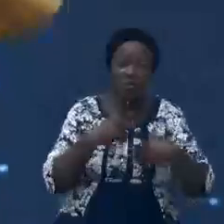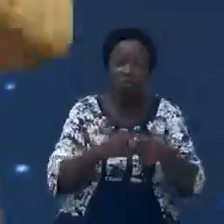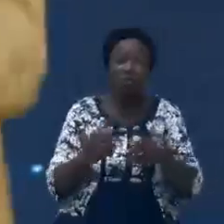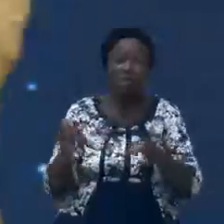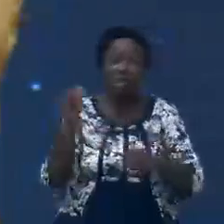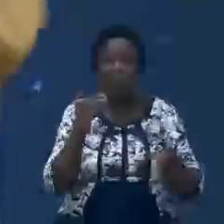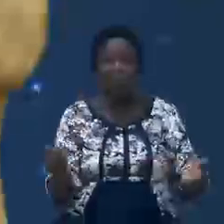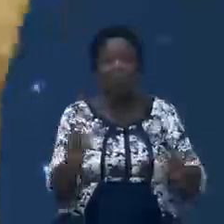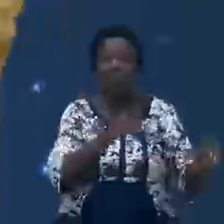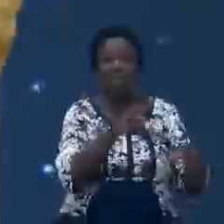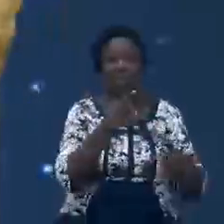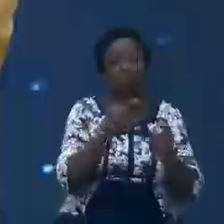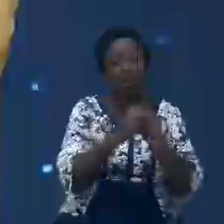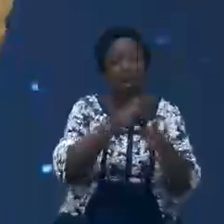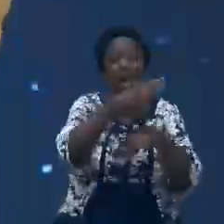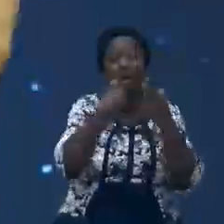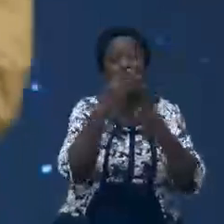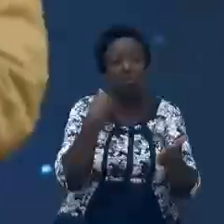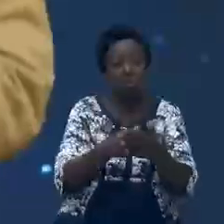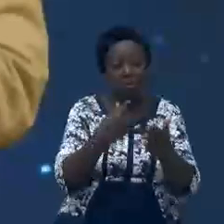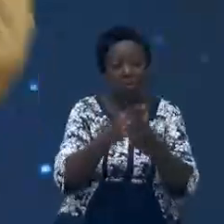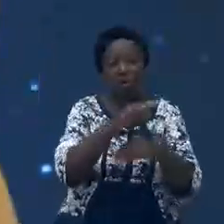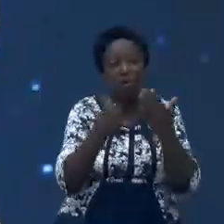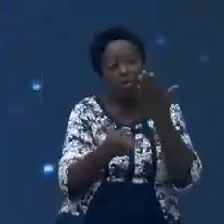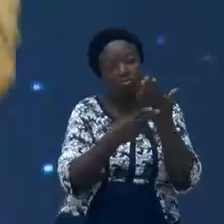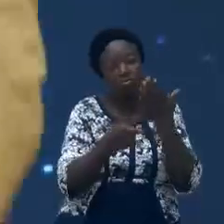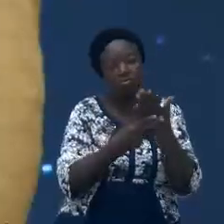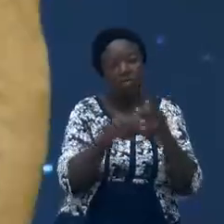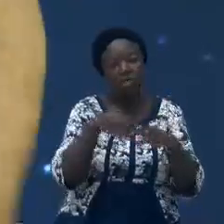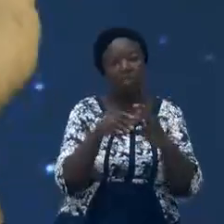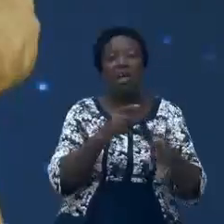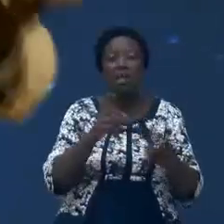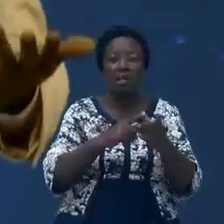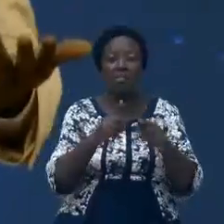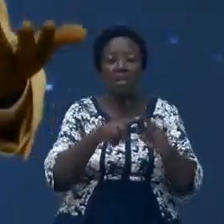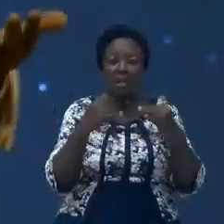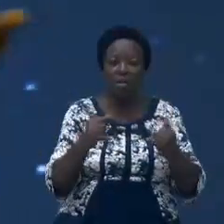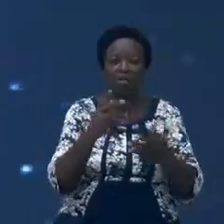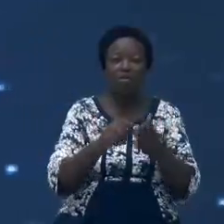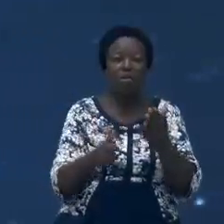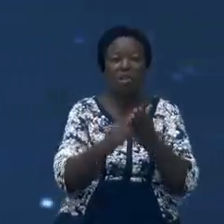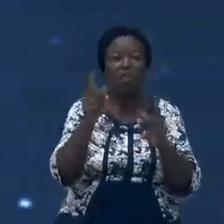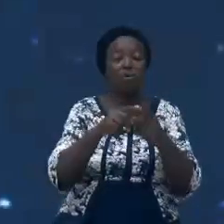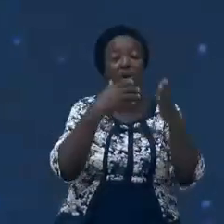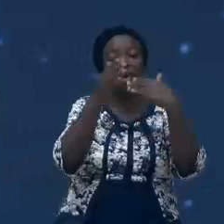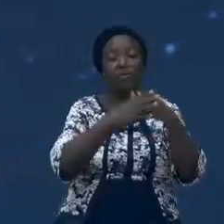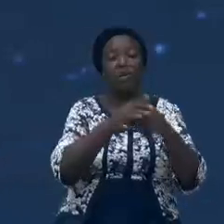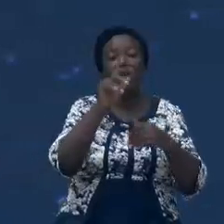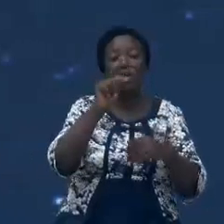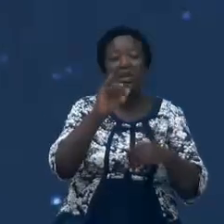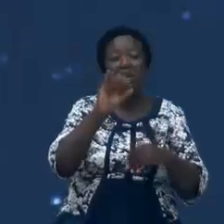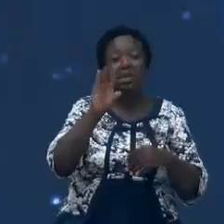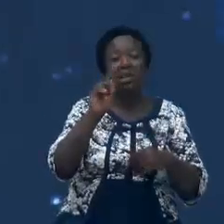your savings, you have to gather everything together and pay. But now, the ticket to